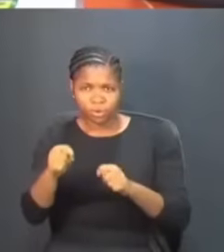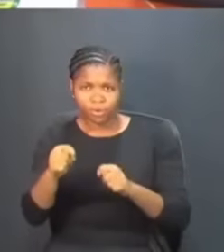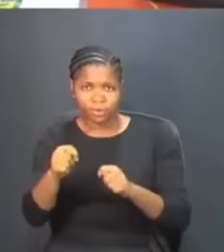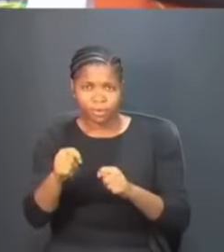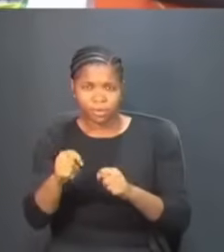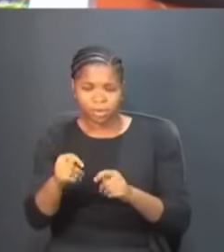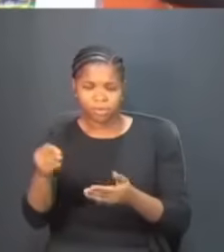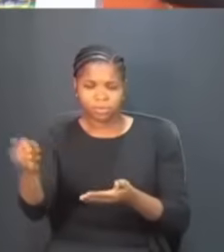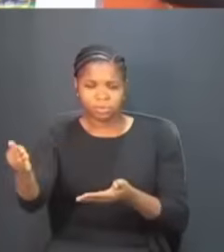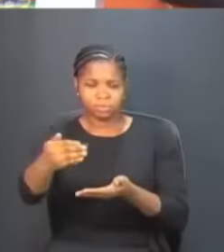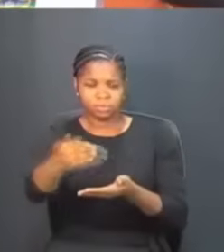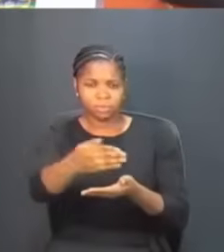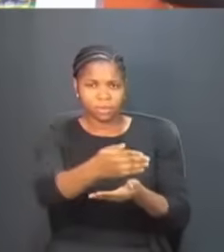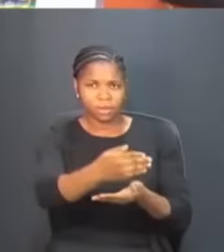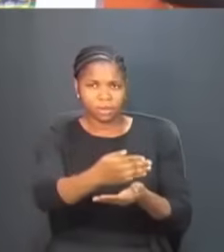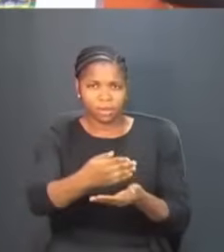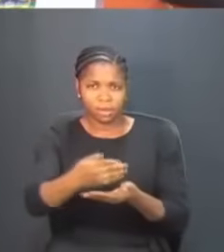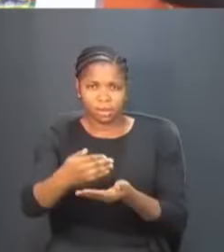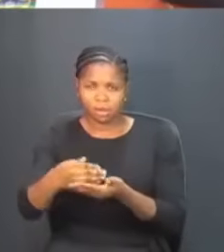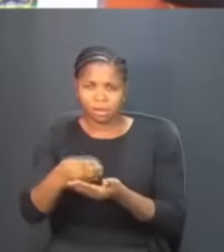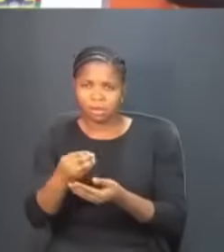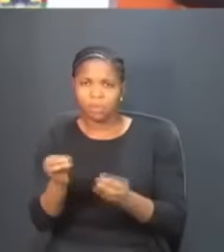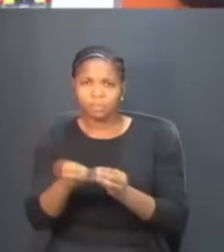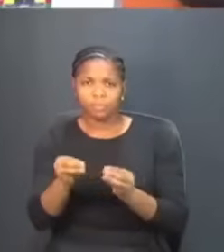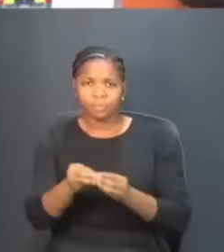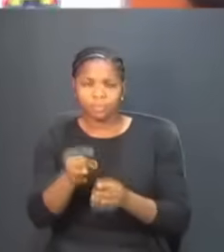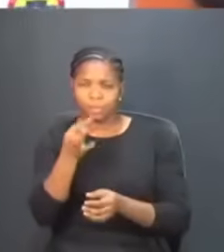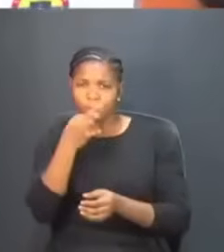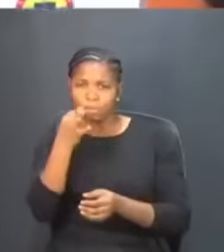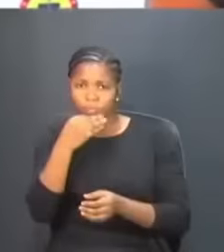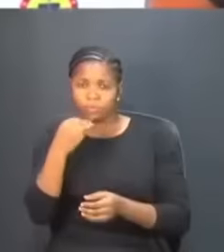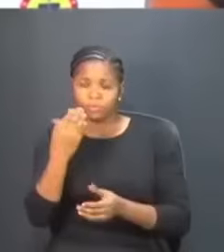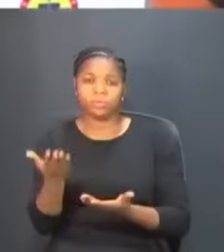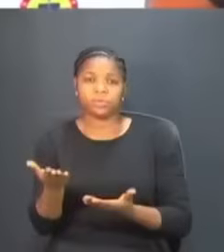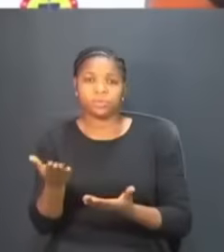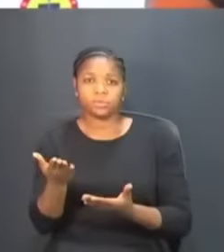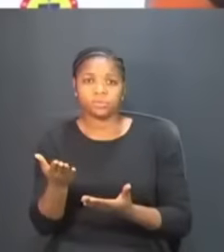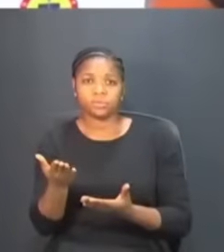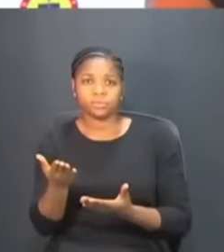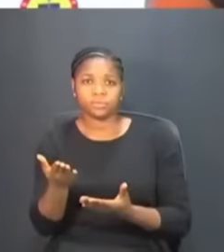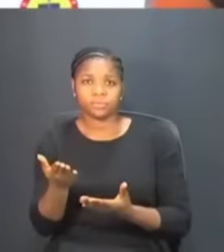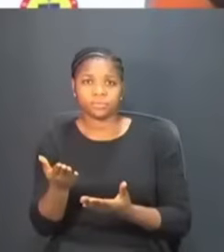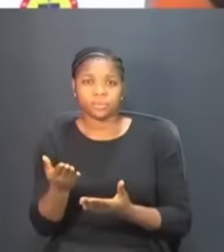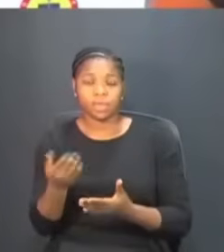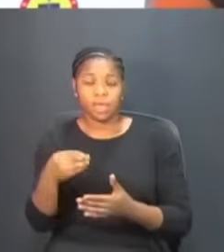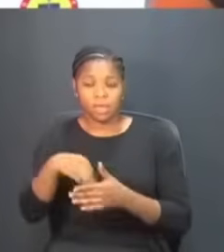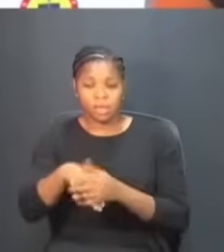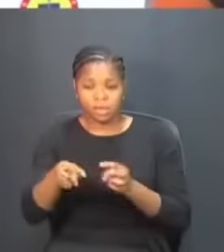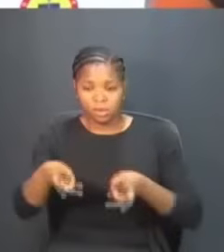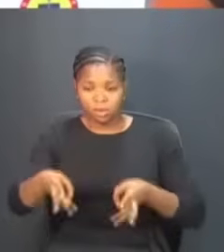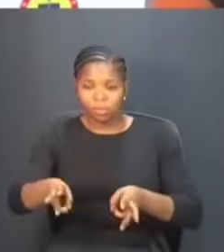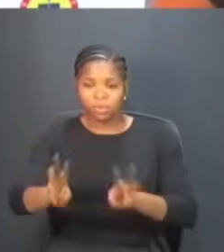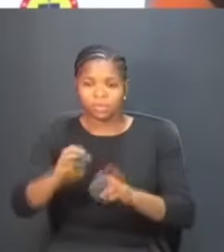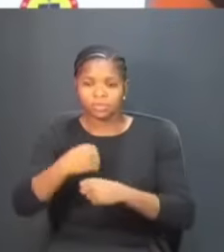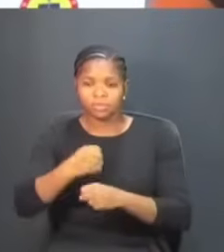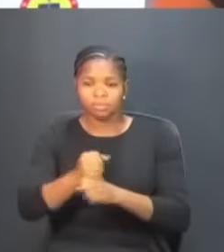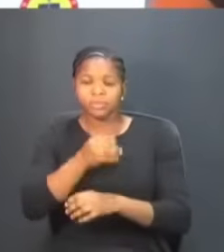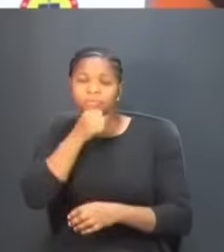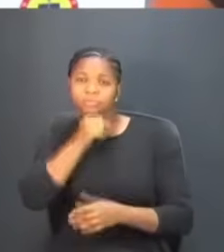from the system as part of the strategy to ensure all year-round food